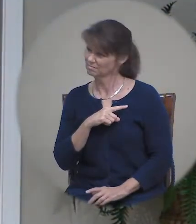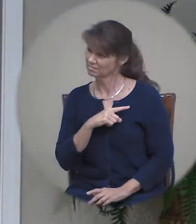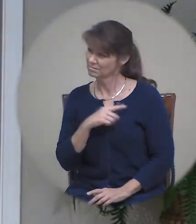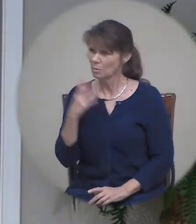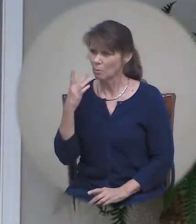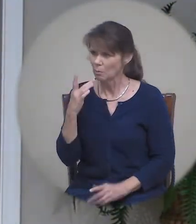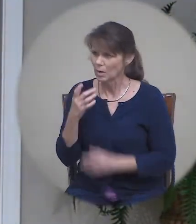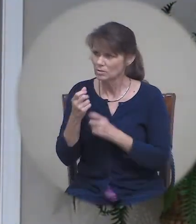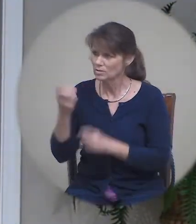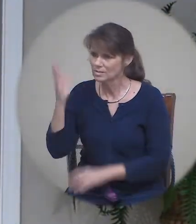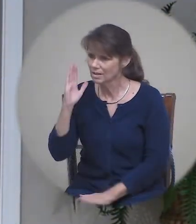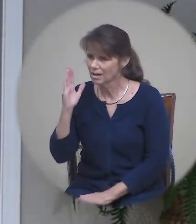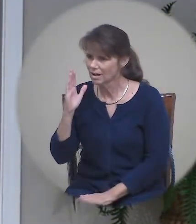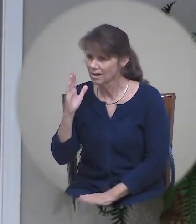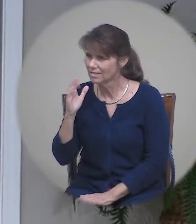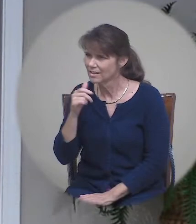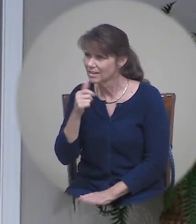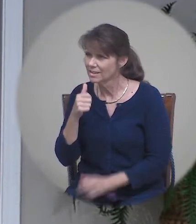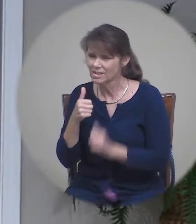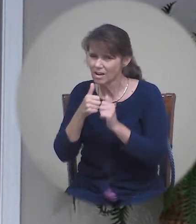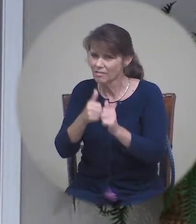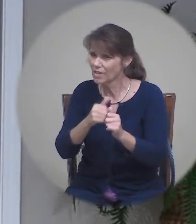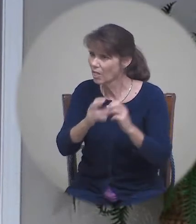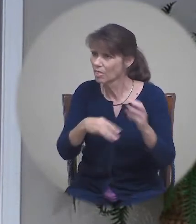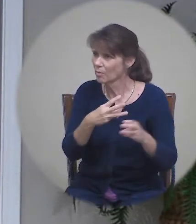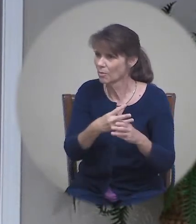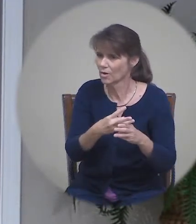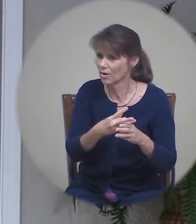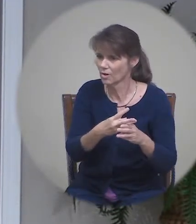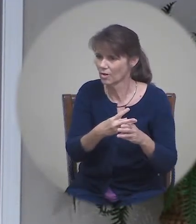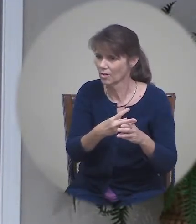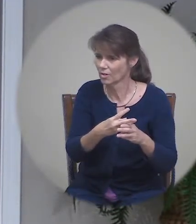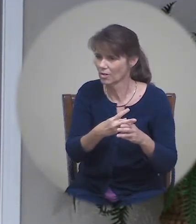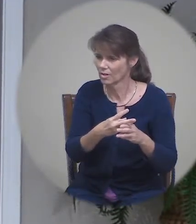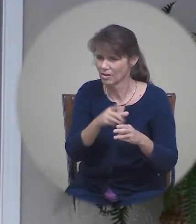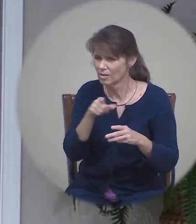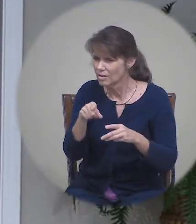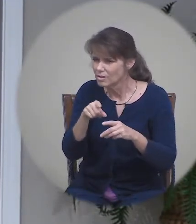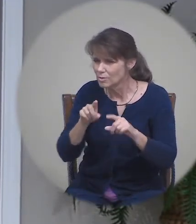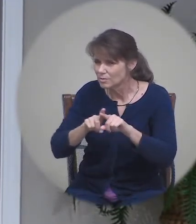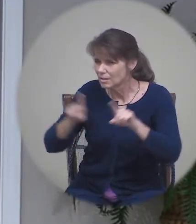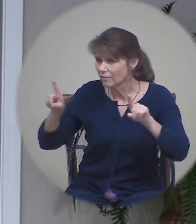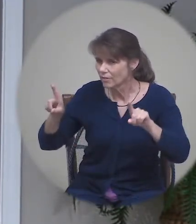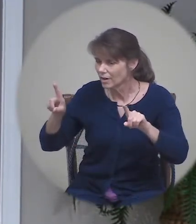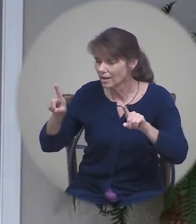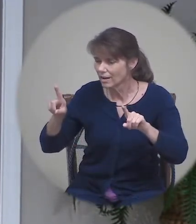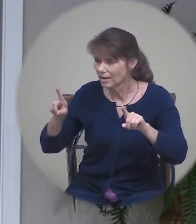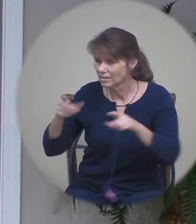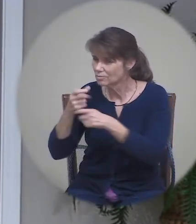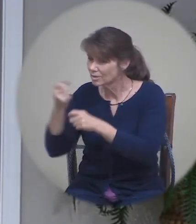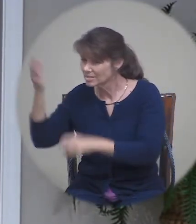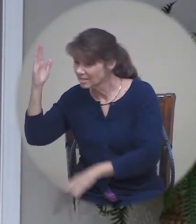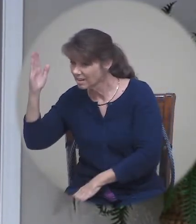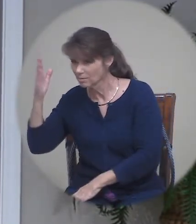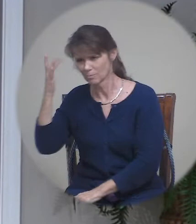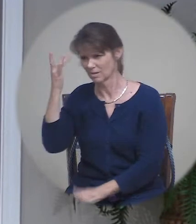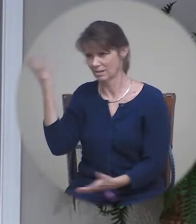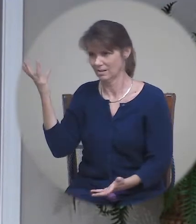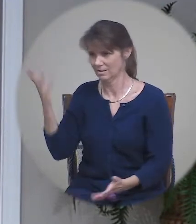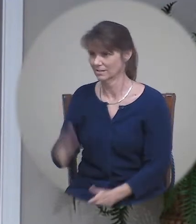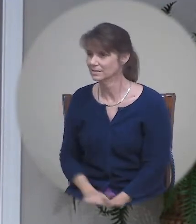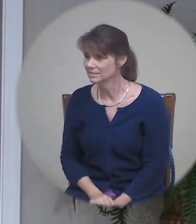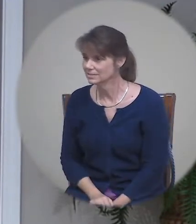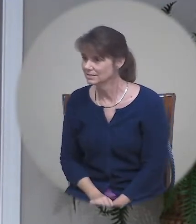following the culture of the day. It's 1 Corinthians 1 and 2. The preaching of the cross is foolishness. And God